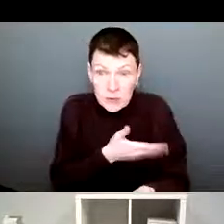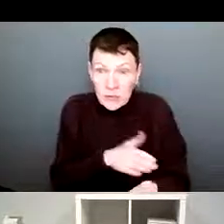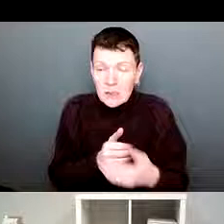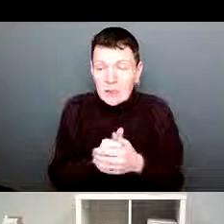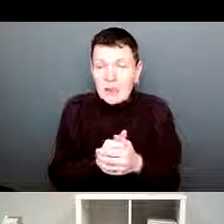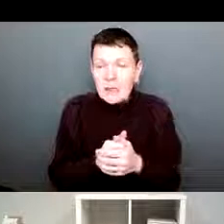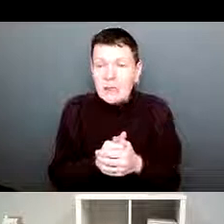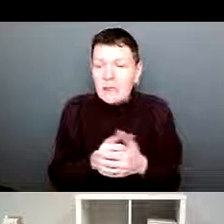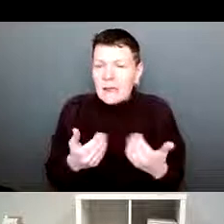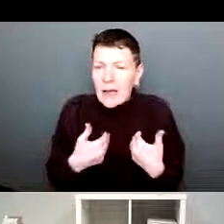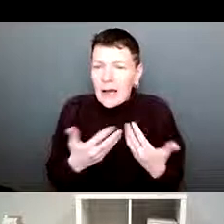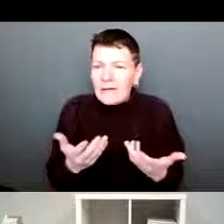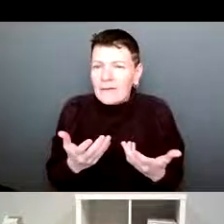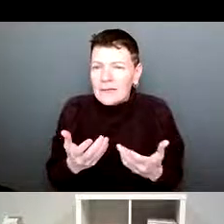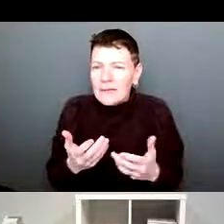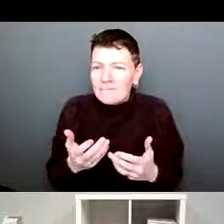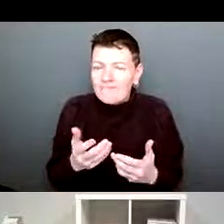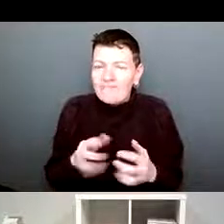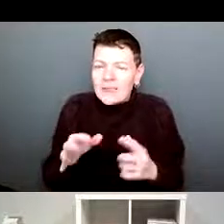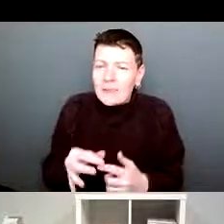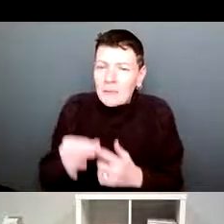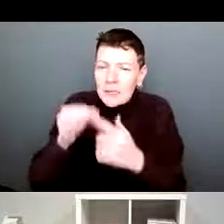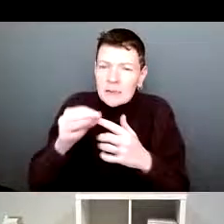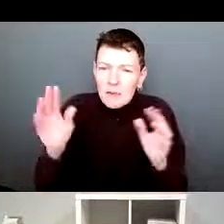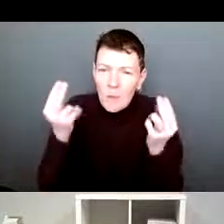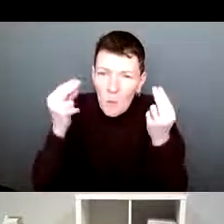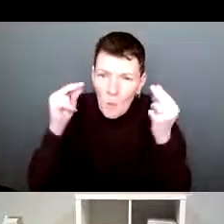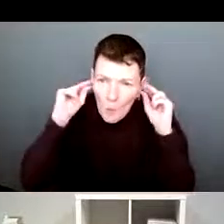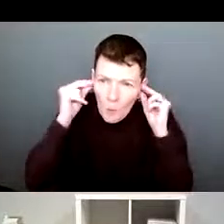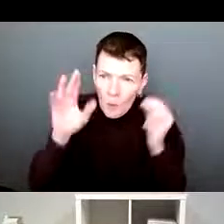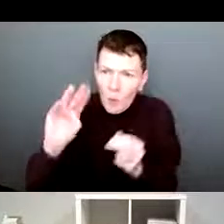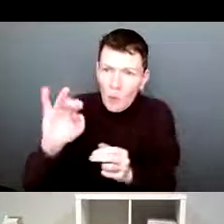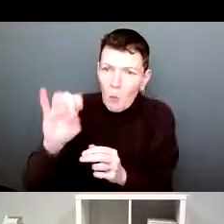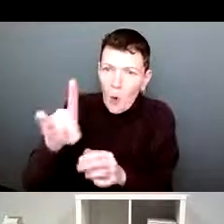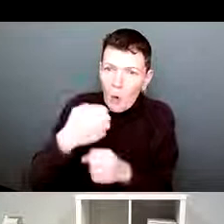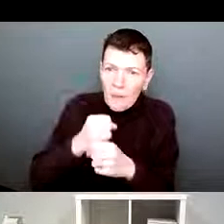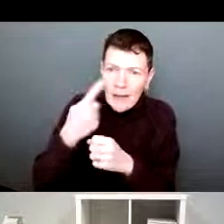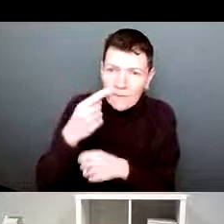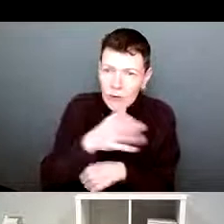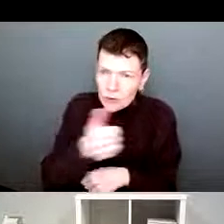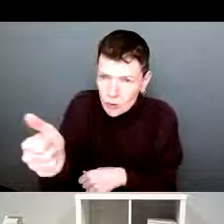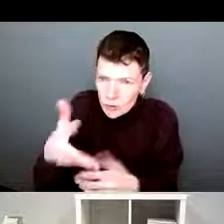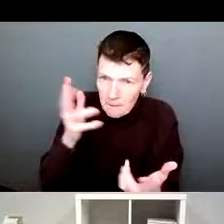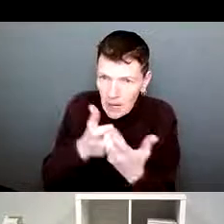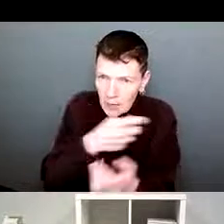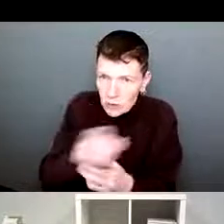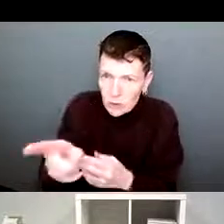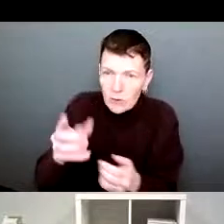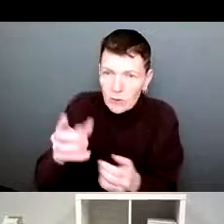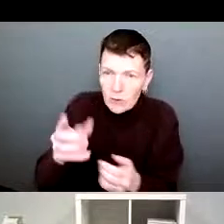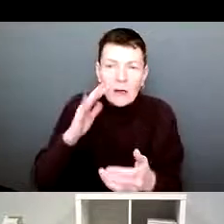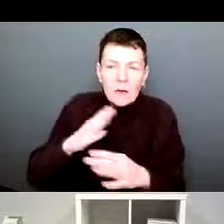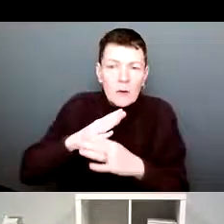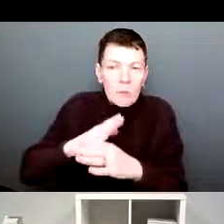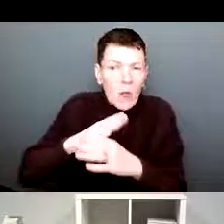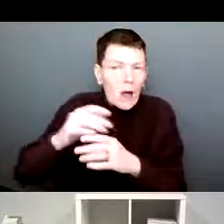AirPods, is to have like custom molds made for your devices. The reason for that is these custom molds will block out a little bit of sound coming from